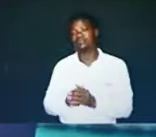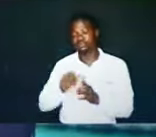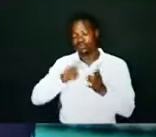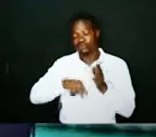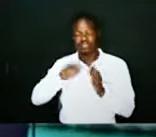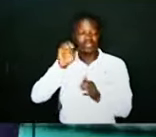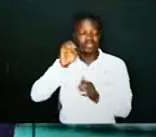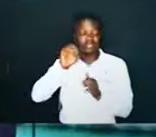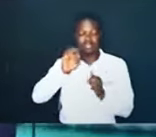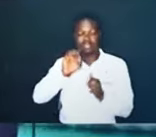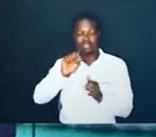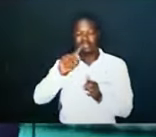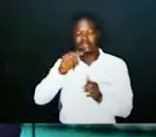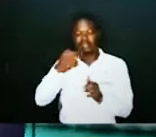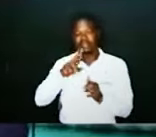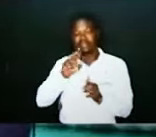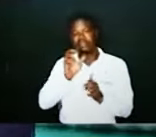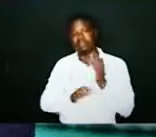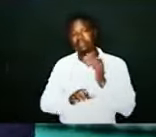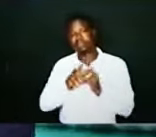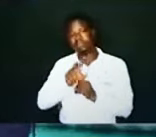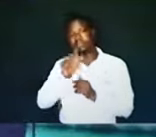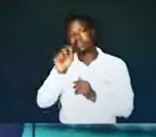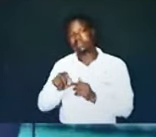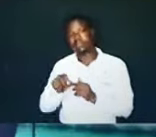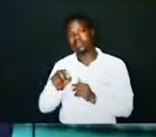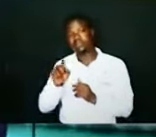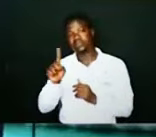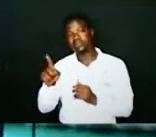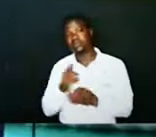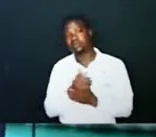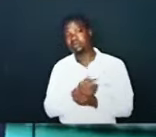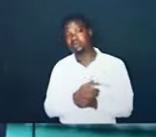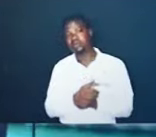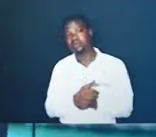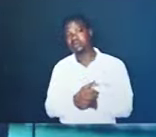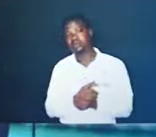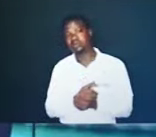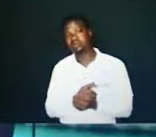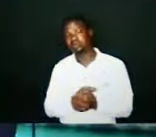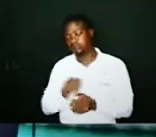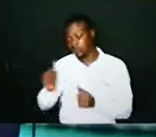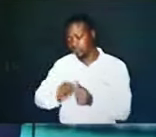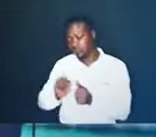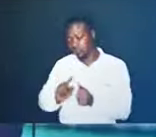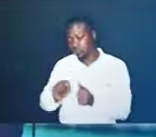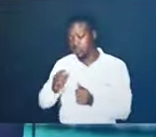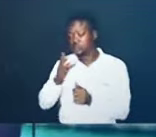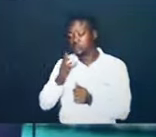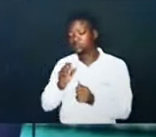verse 1. Wherever they went, they carried the ideals with